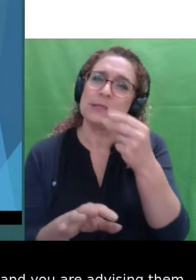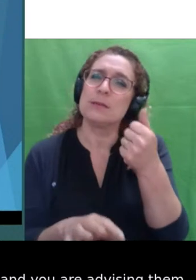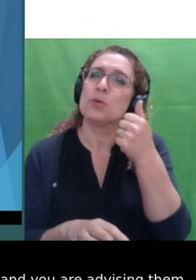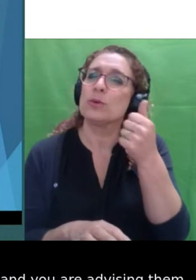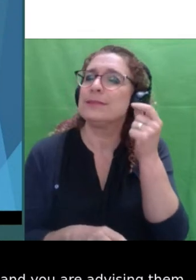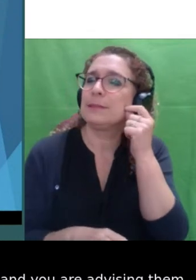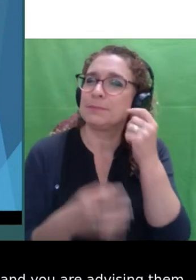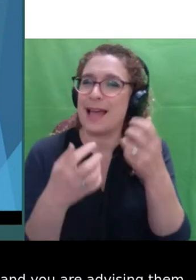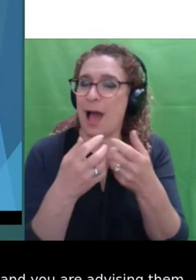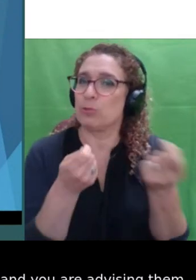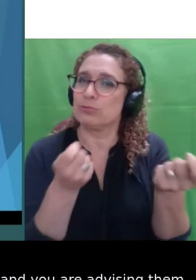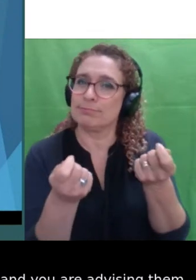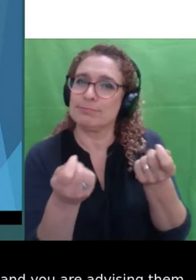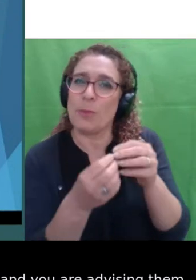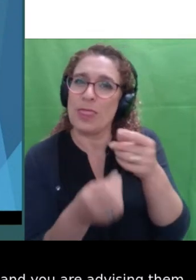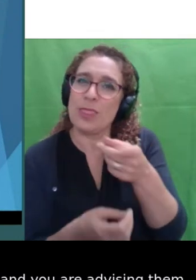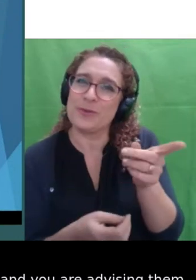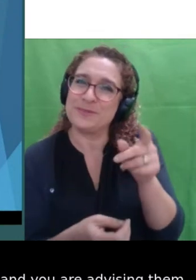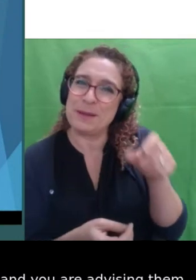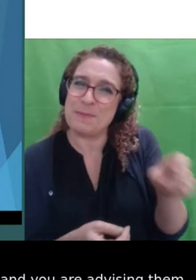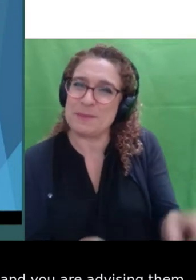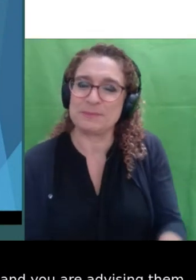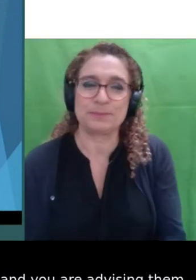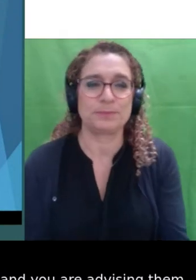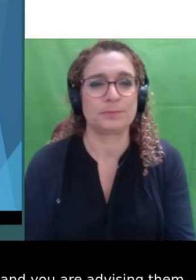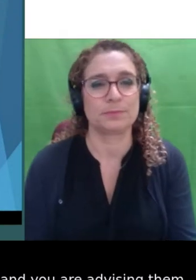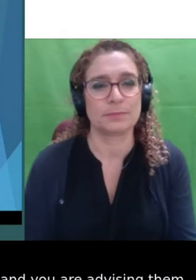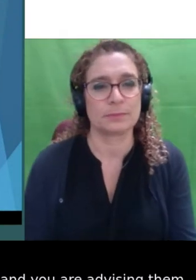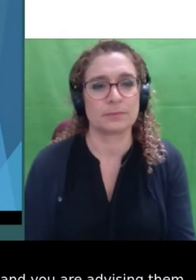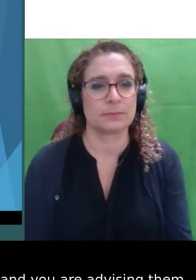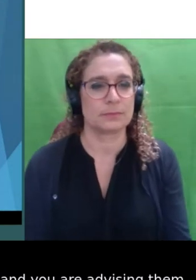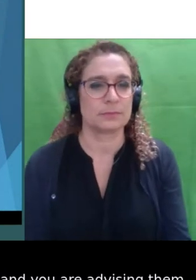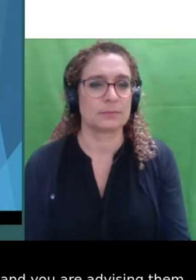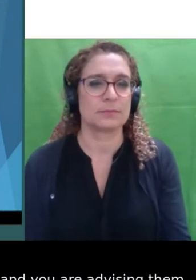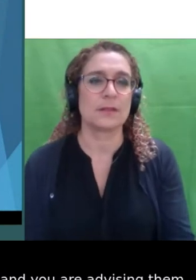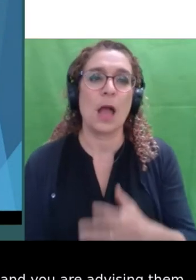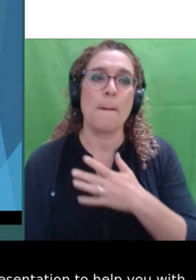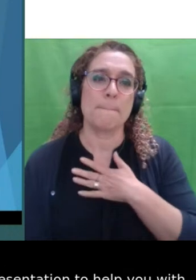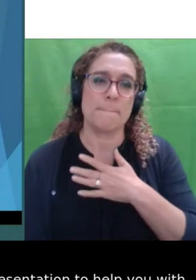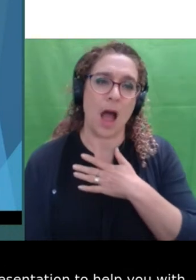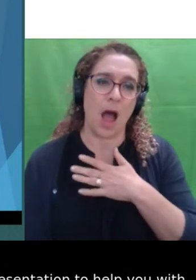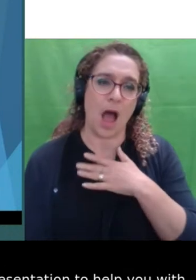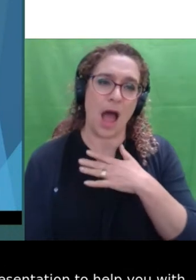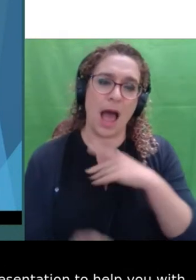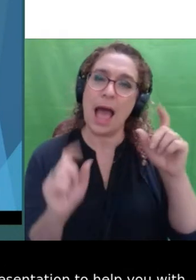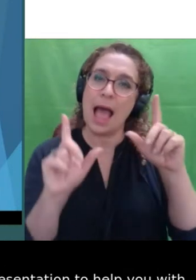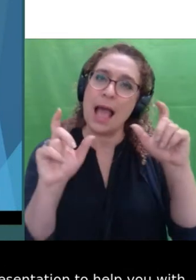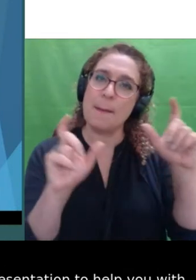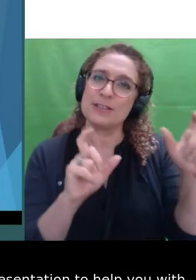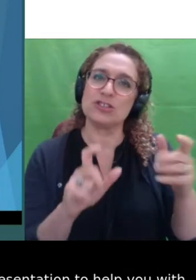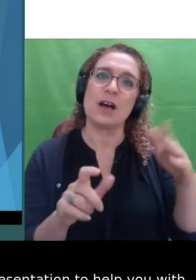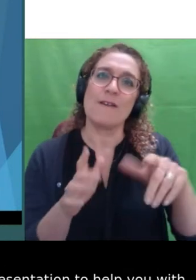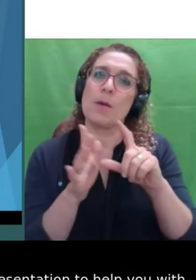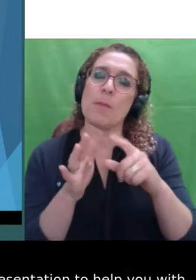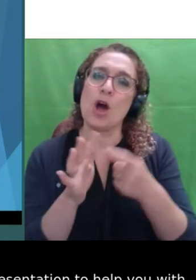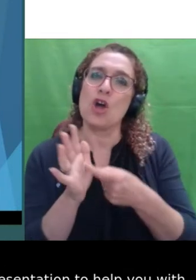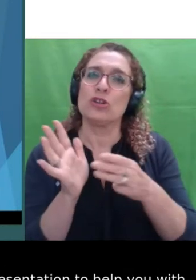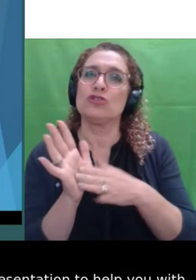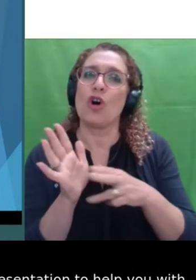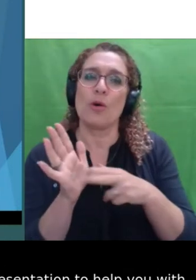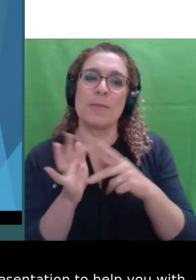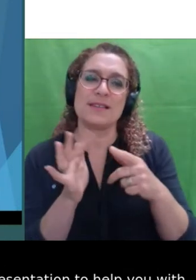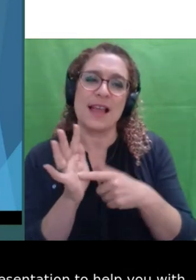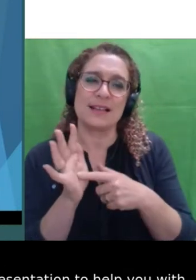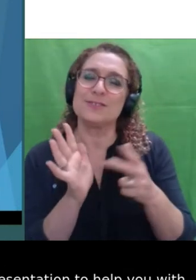this just to acknowledge that my images come from dermnet new zealand and the primary care dermatology society the